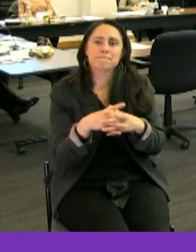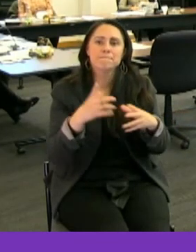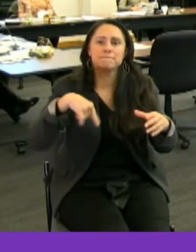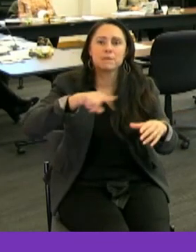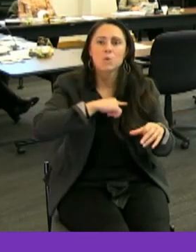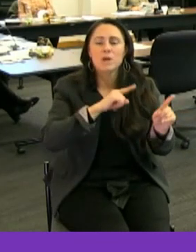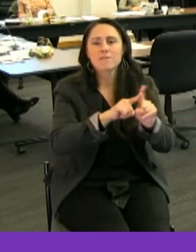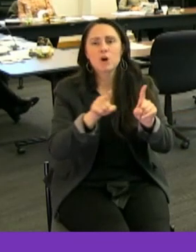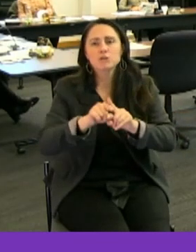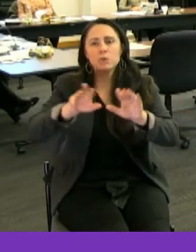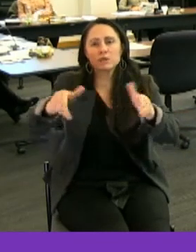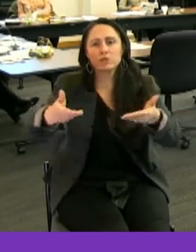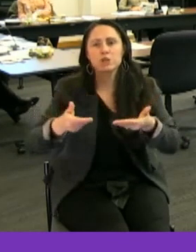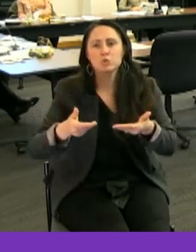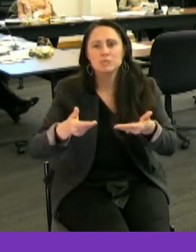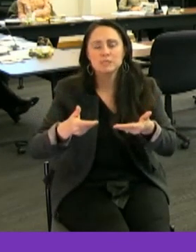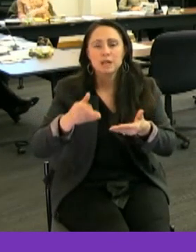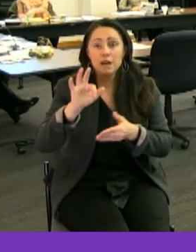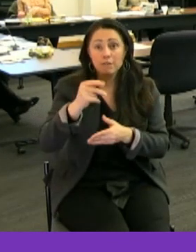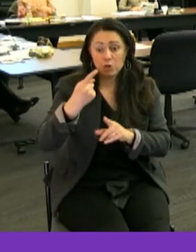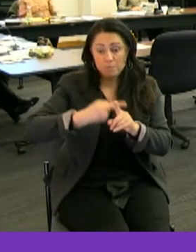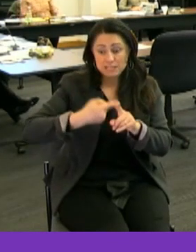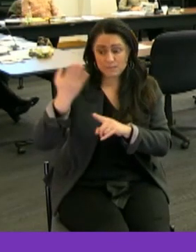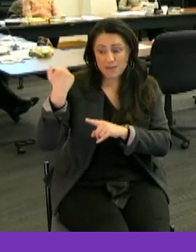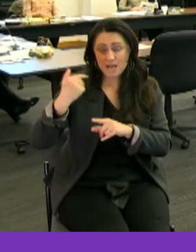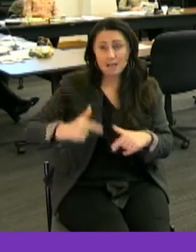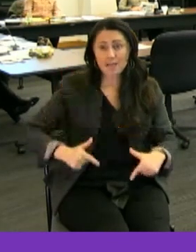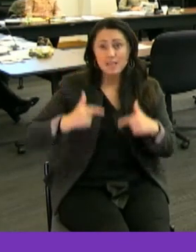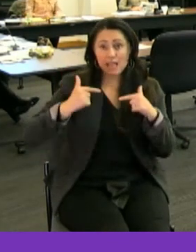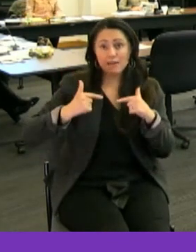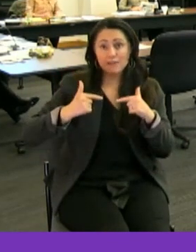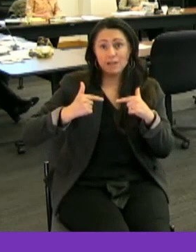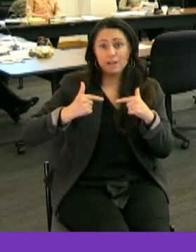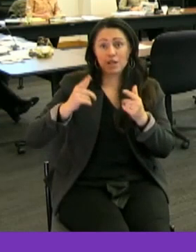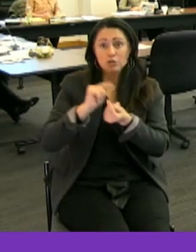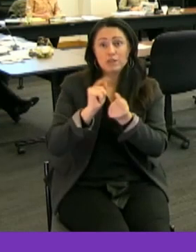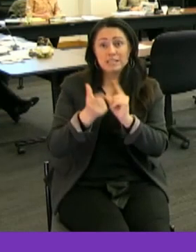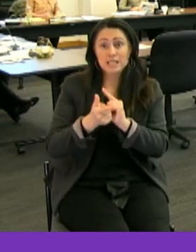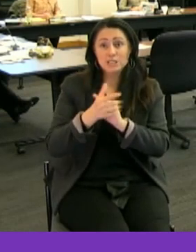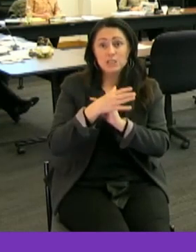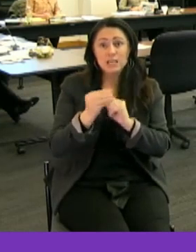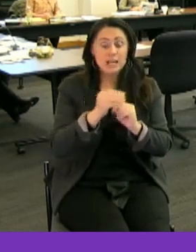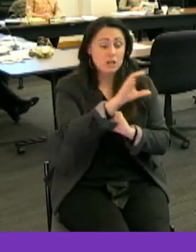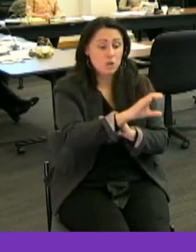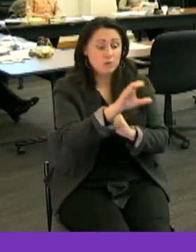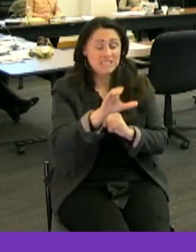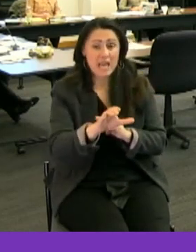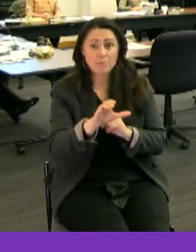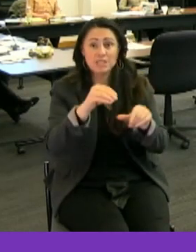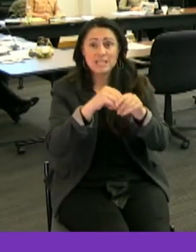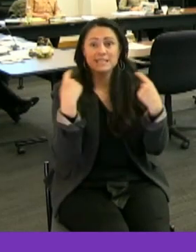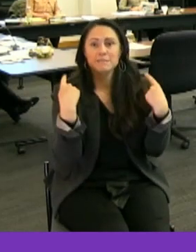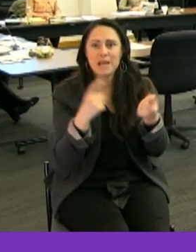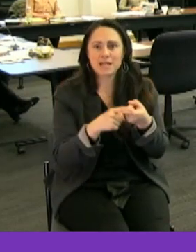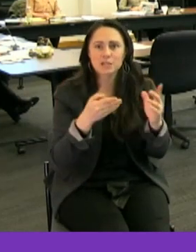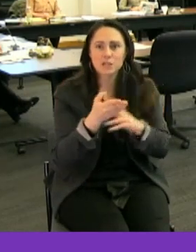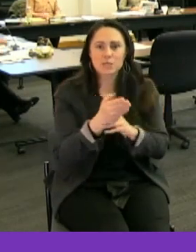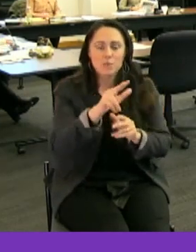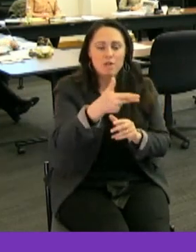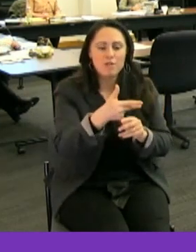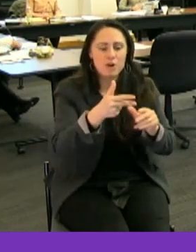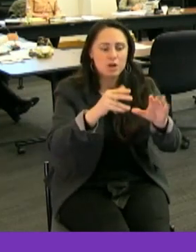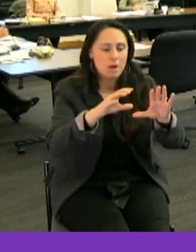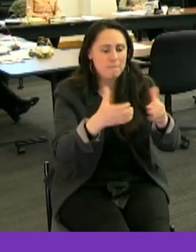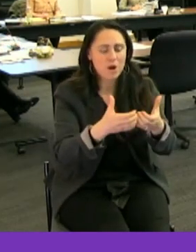We have also introduced a few months back live translation and closed captioning in Spanish through a